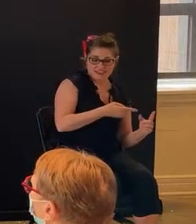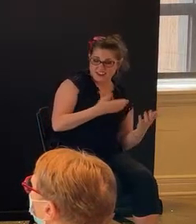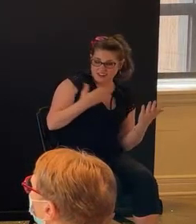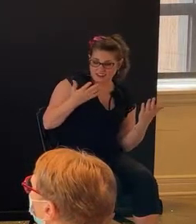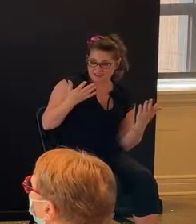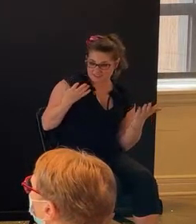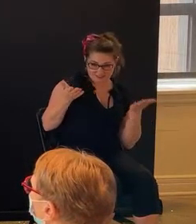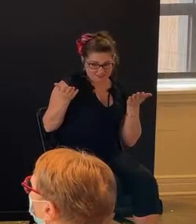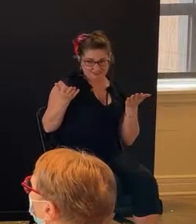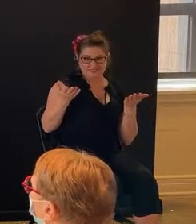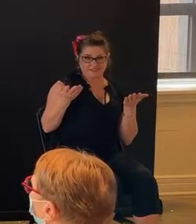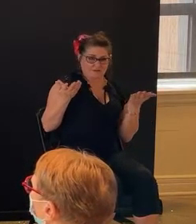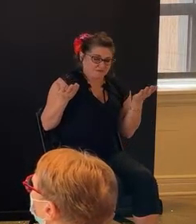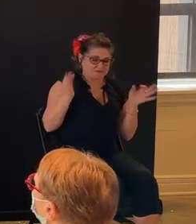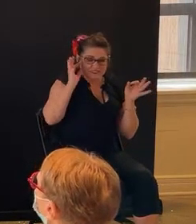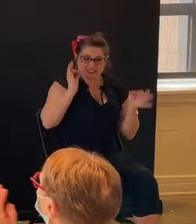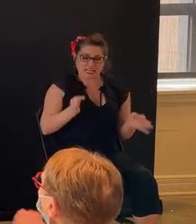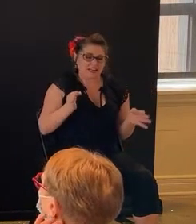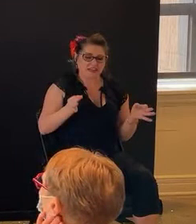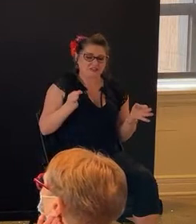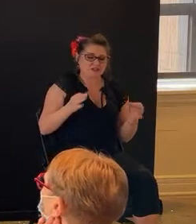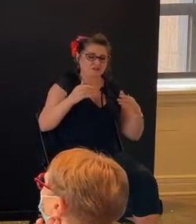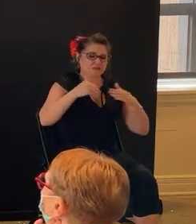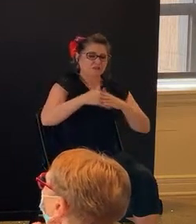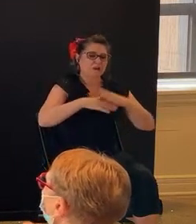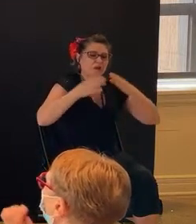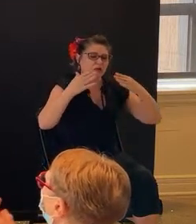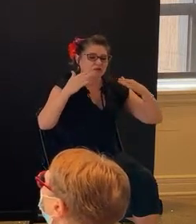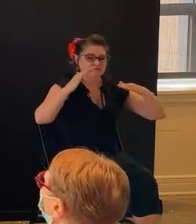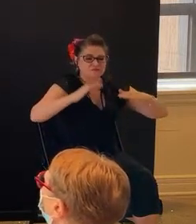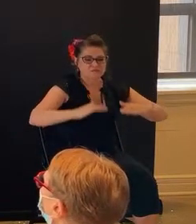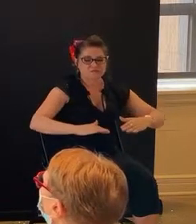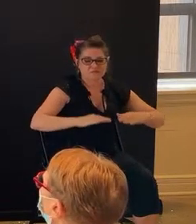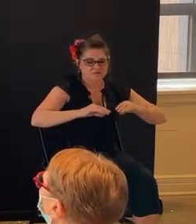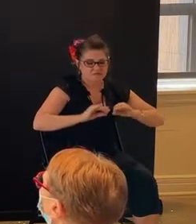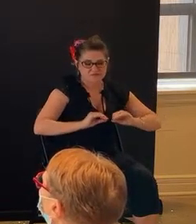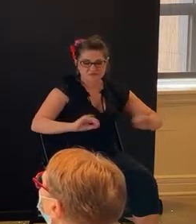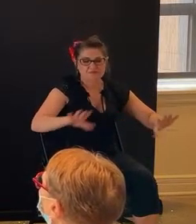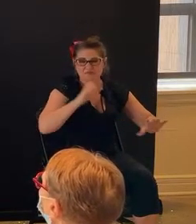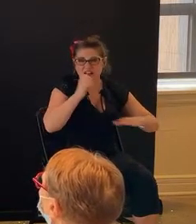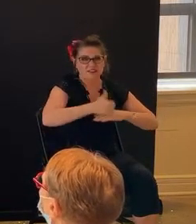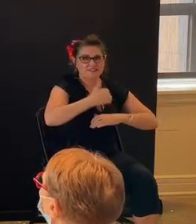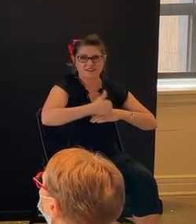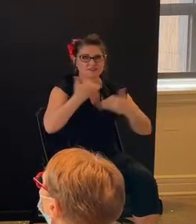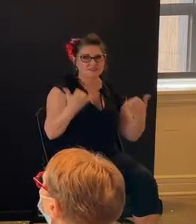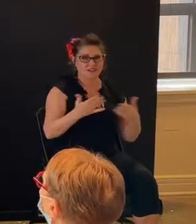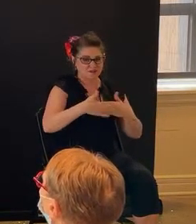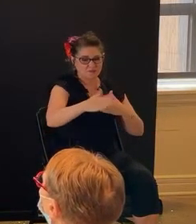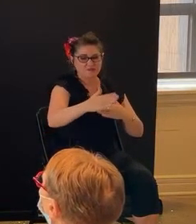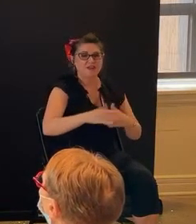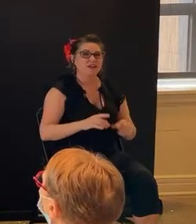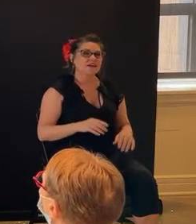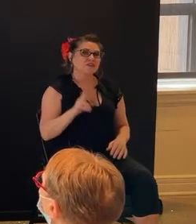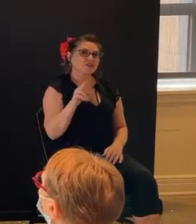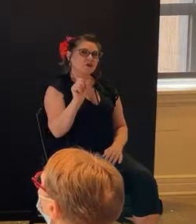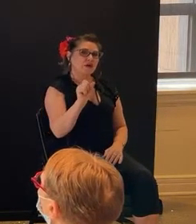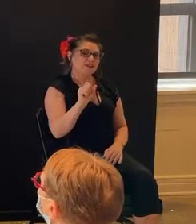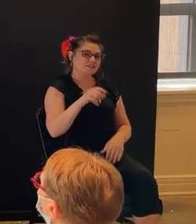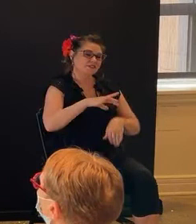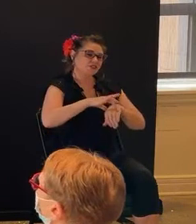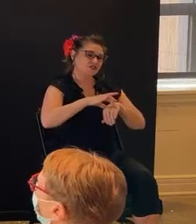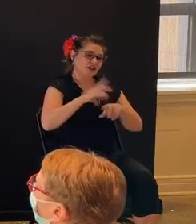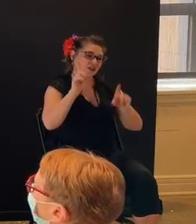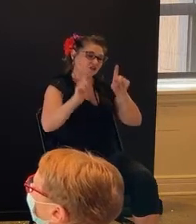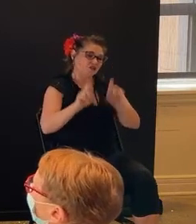claimed that it had just run out of steam, that it wasn't dangerous anymore. So the U.S. Geological Survey said,